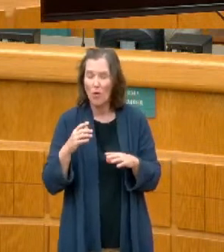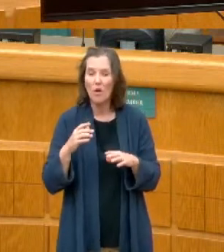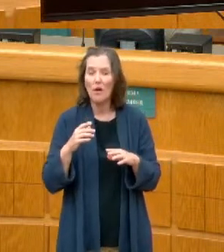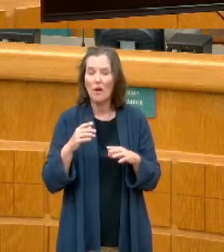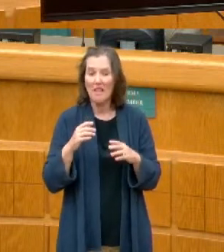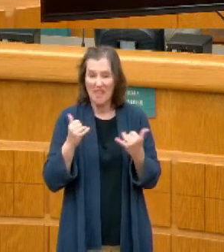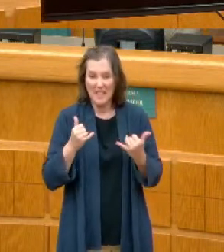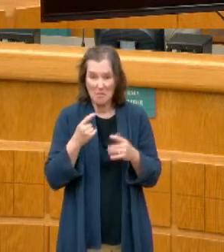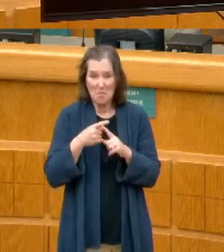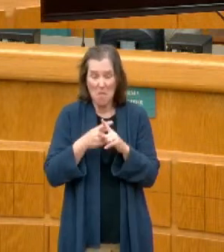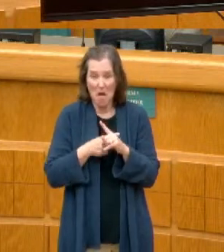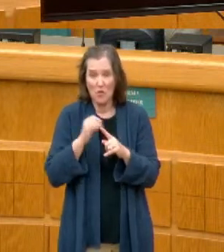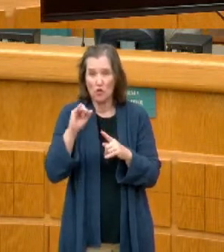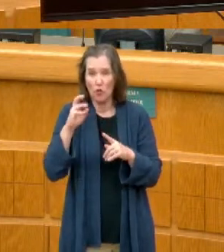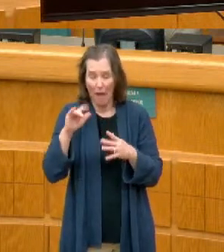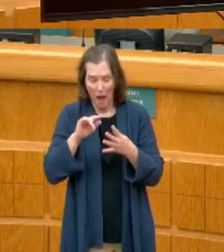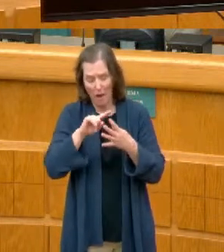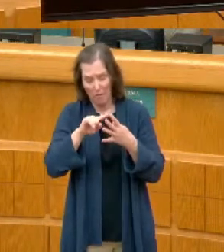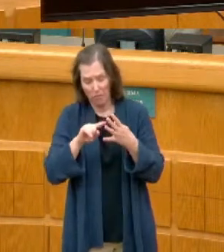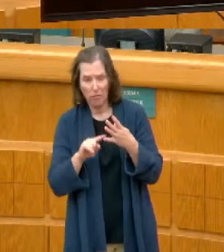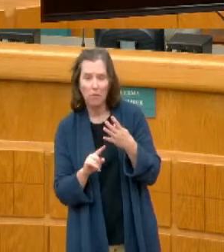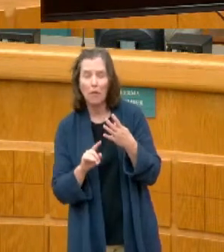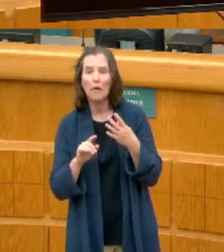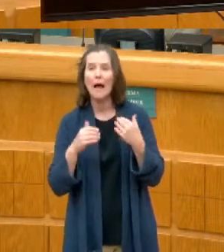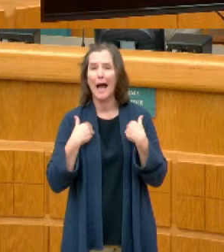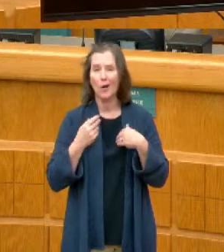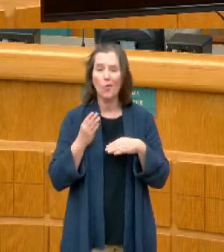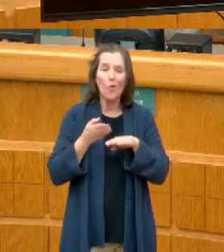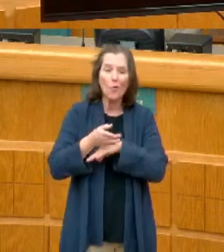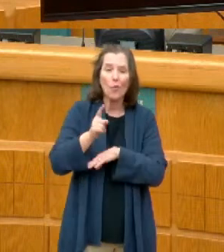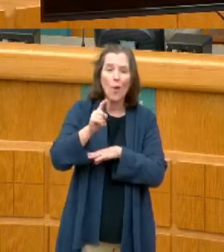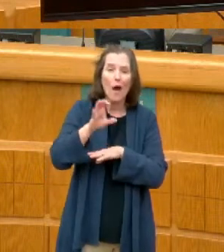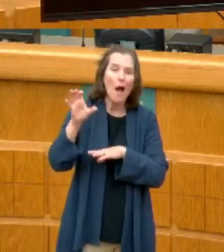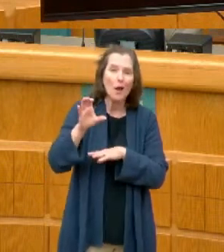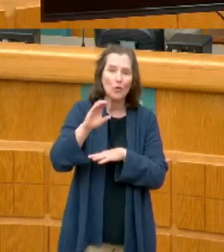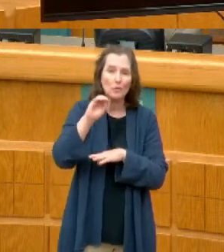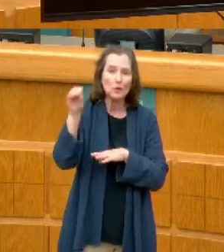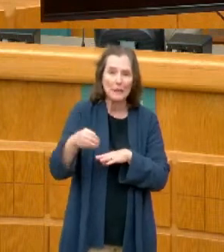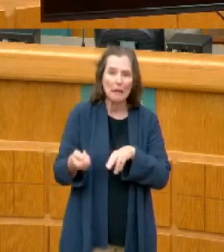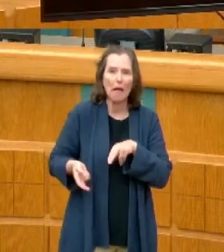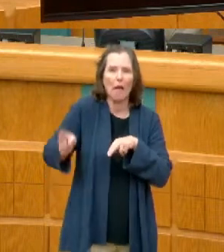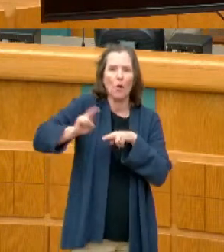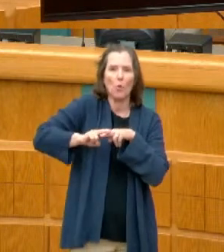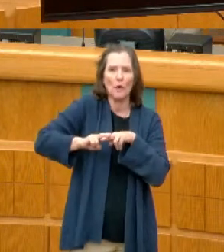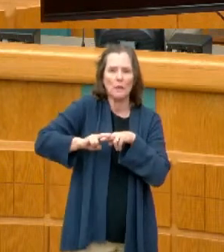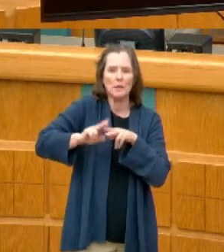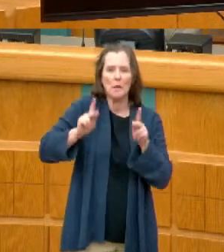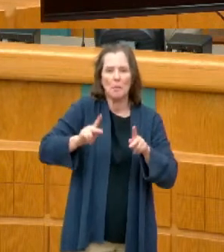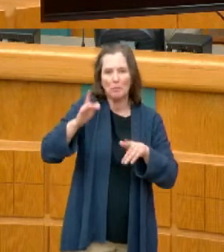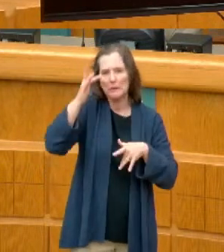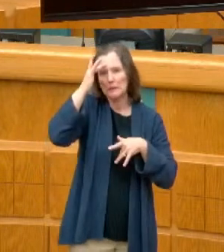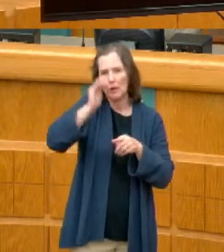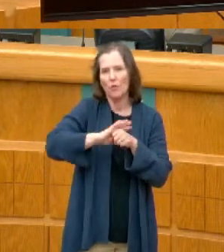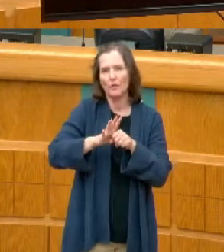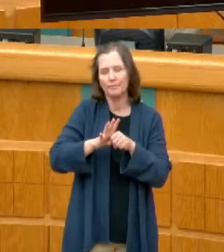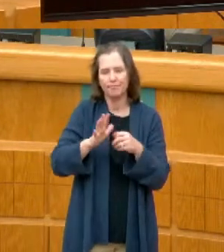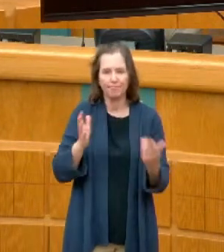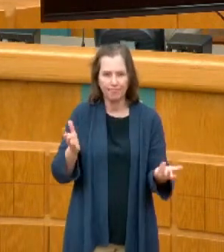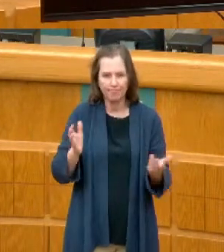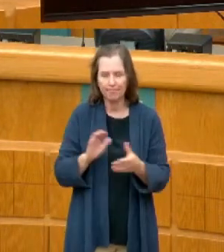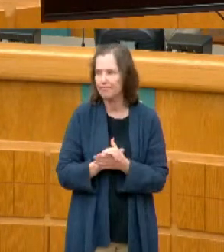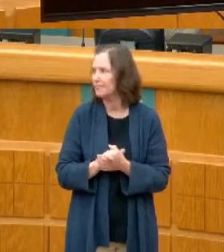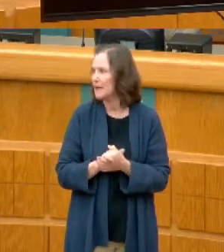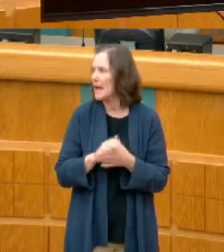up on the next slide these last 2 months, June and July. So if you look at for June, and June comes all the way